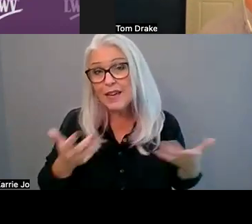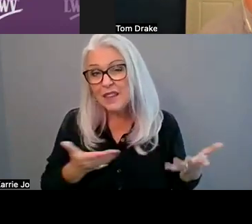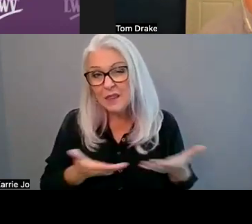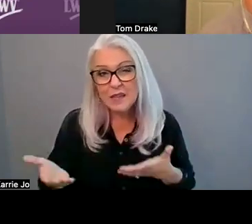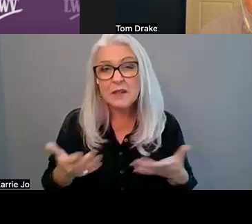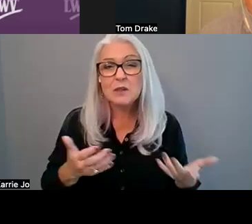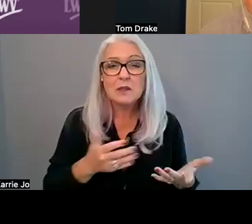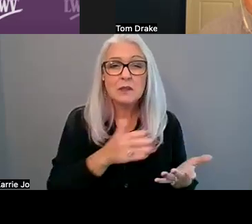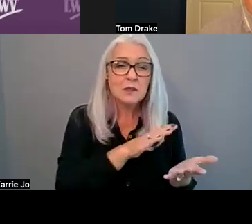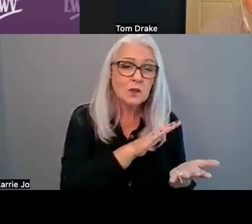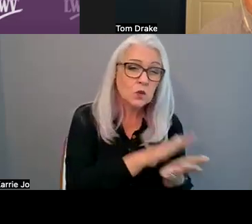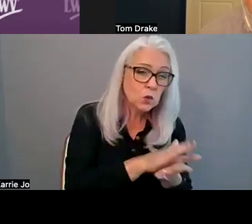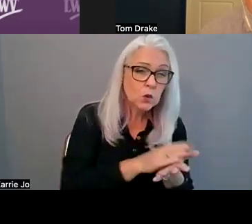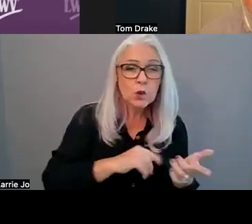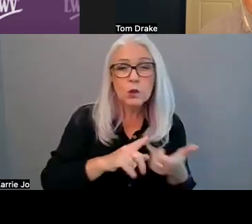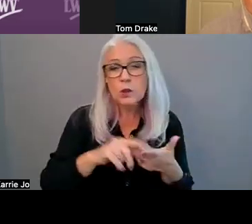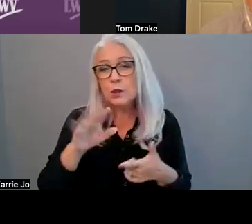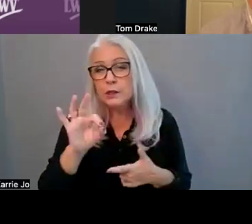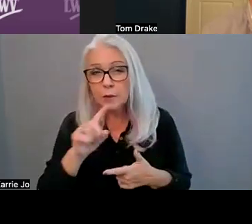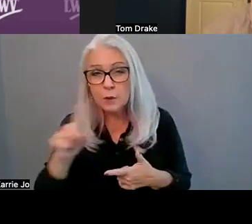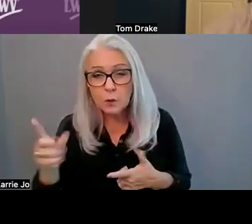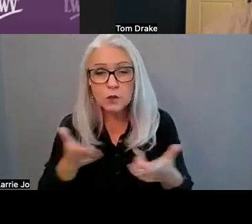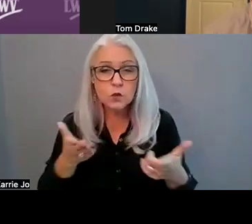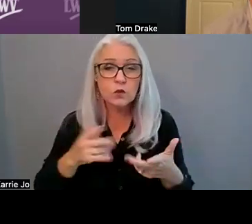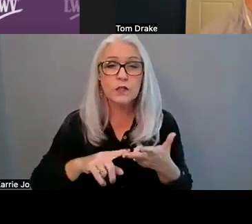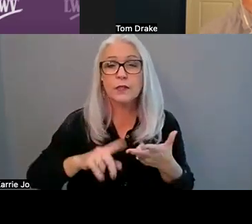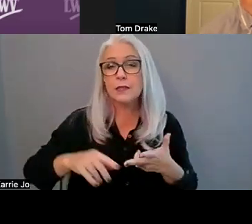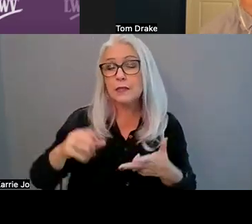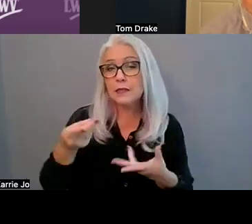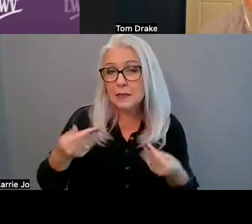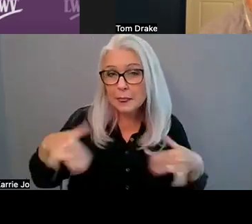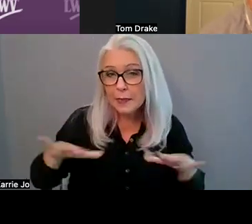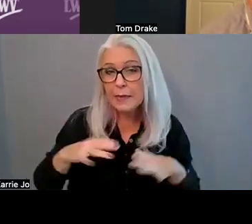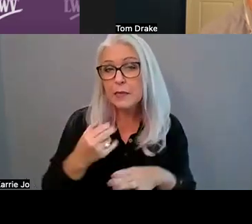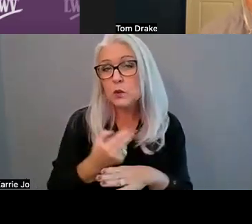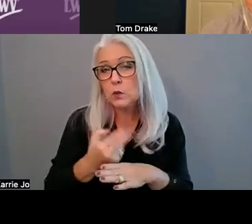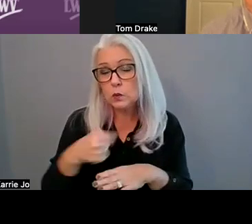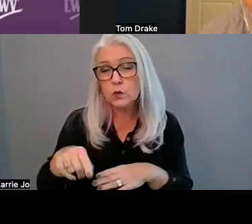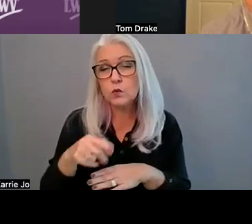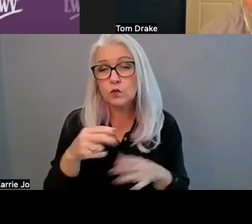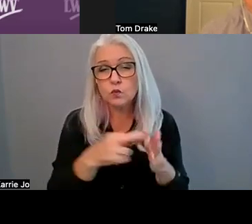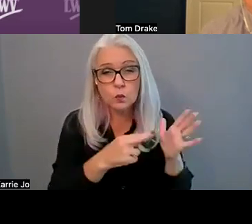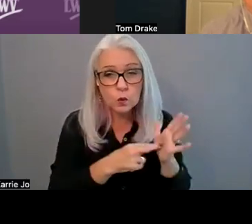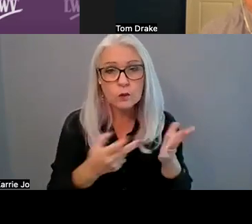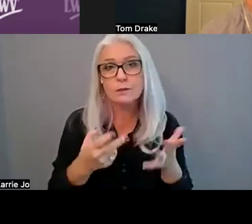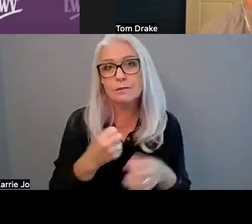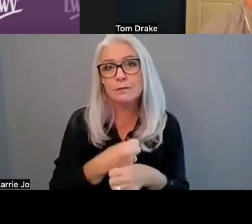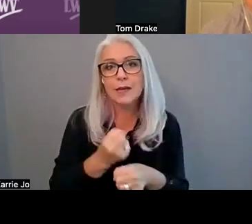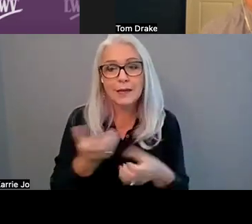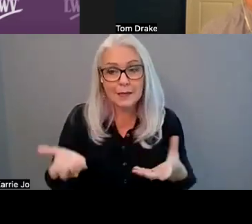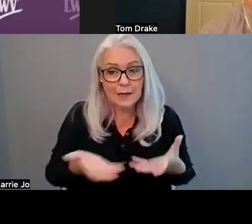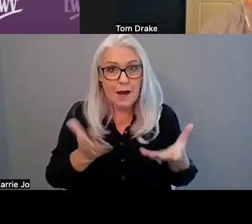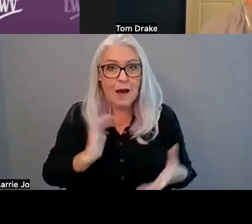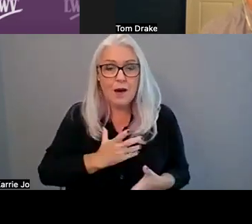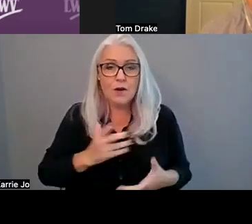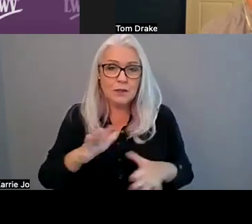school, to reliable 911 service when we need it most, to land use regulations that help make Hastings the community that it is. That's why I'm